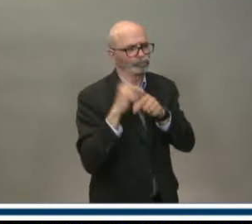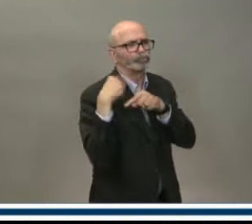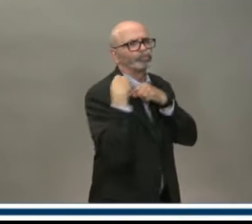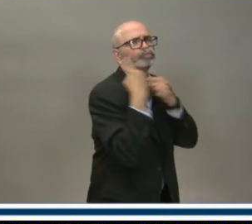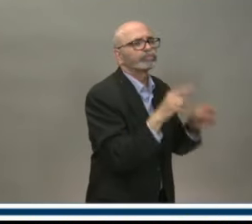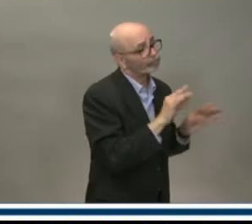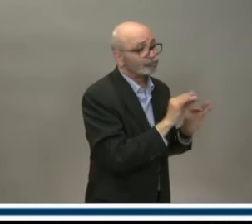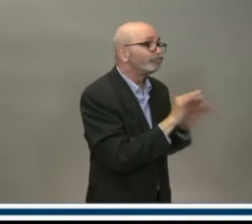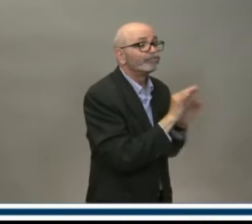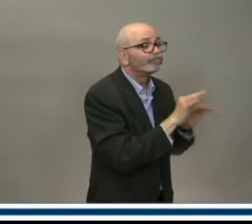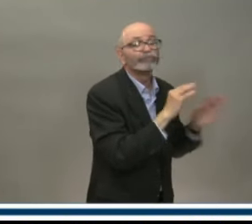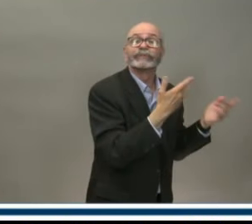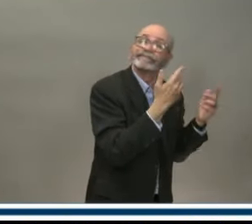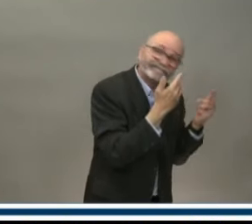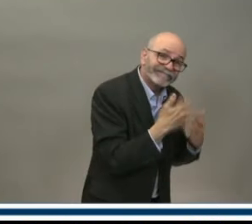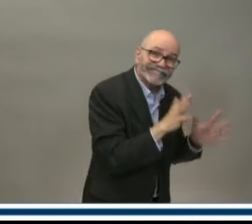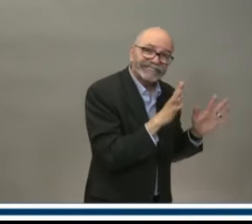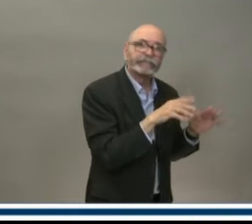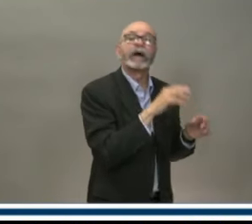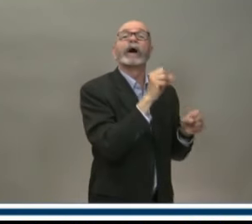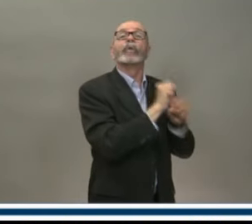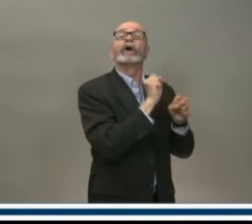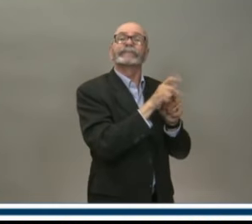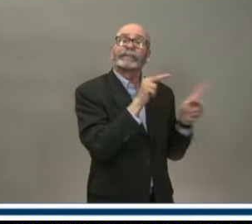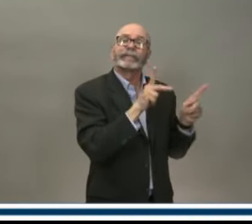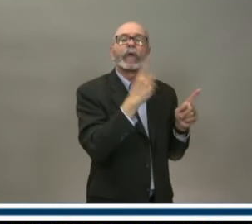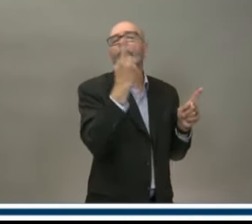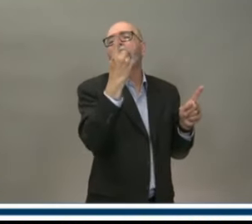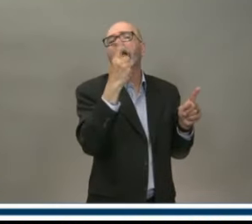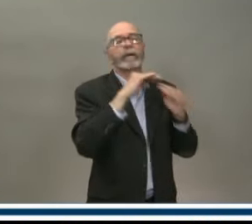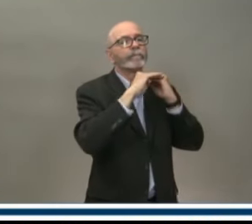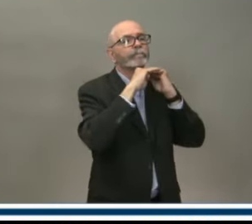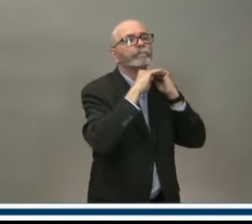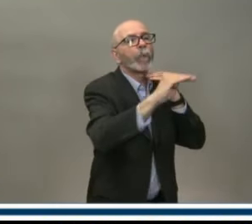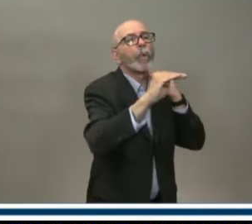workers they work on a single unit or a single floor, but some people